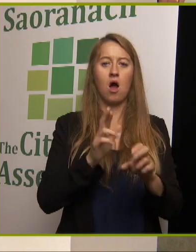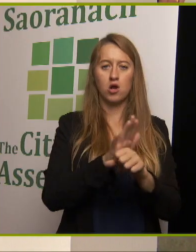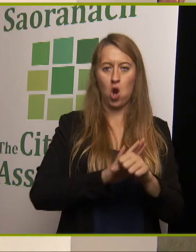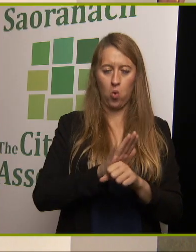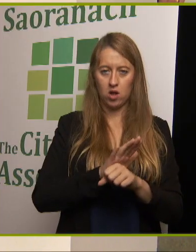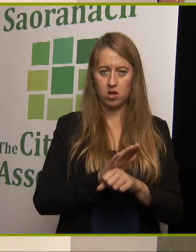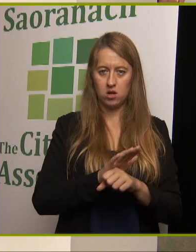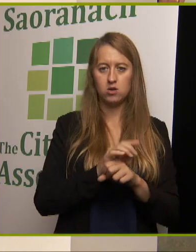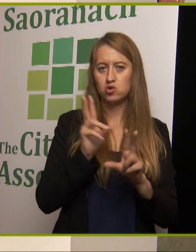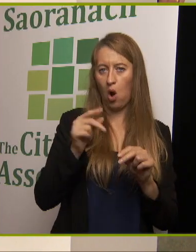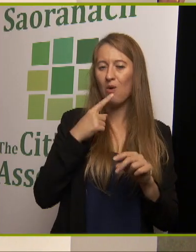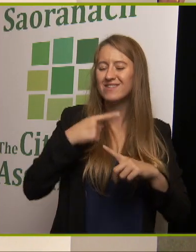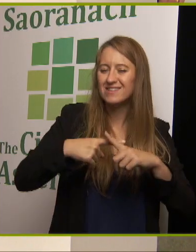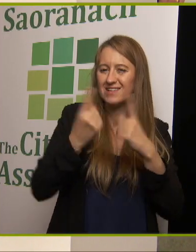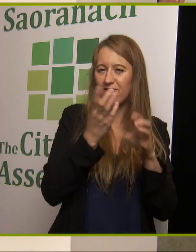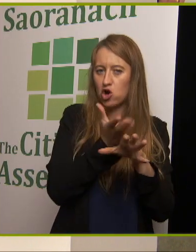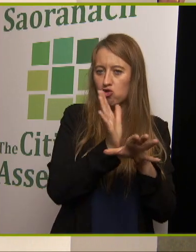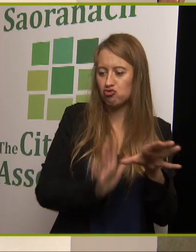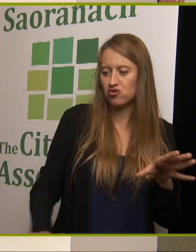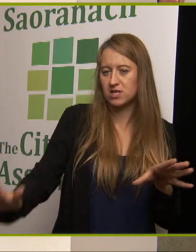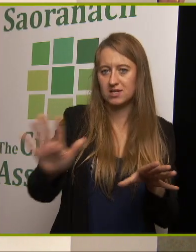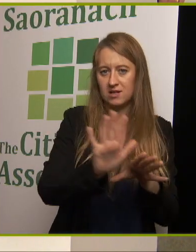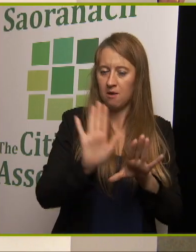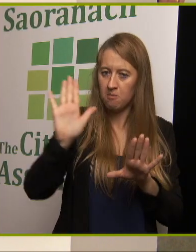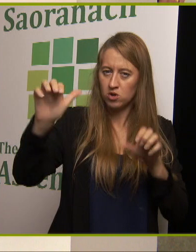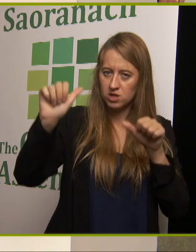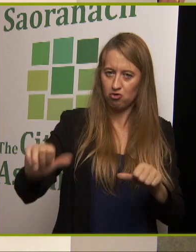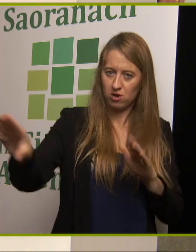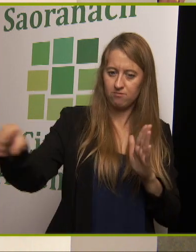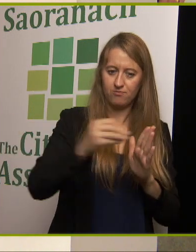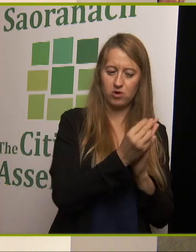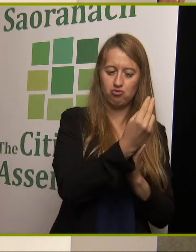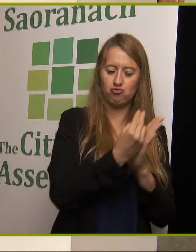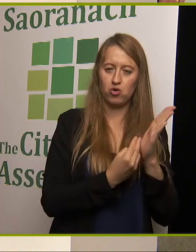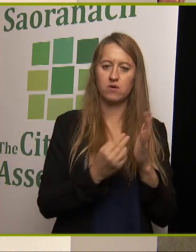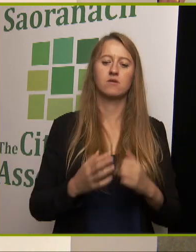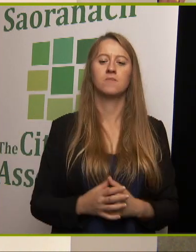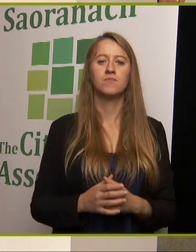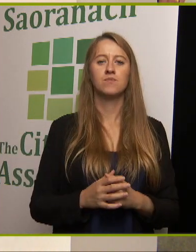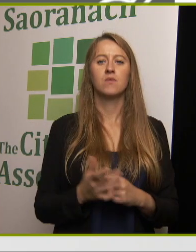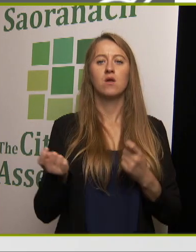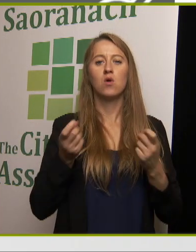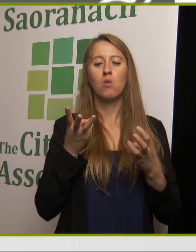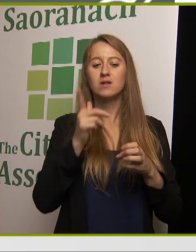So now I just want to touch on the health of the marine environment in Ireland and then in the Northeast Atlantic.